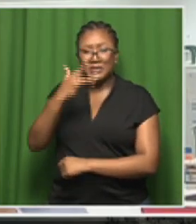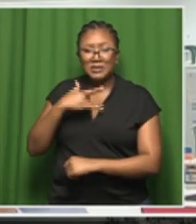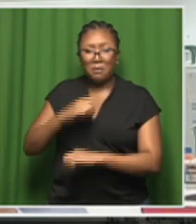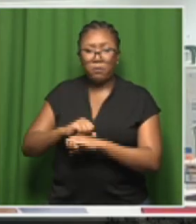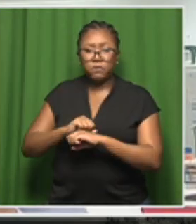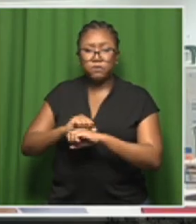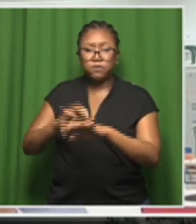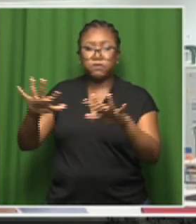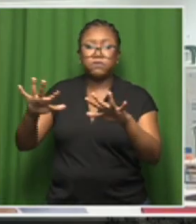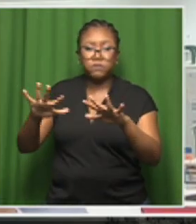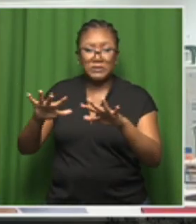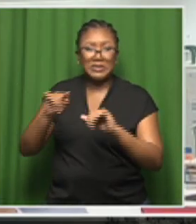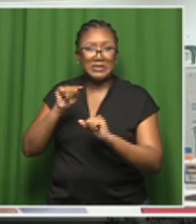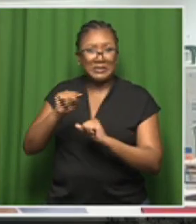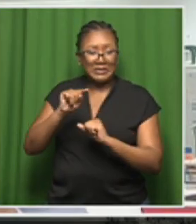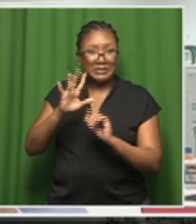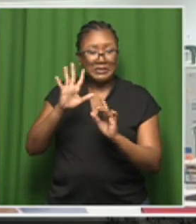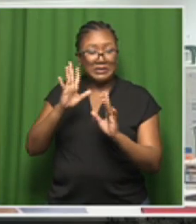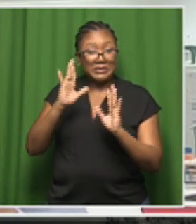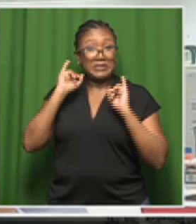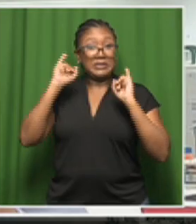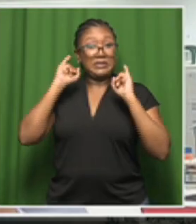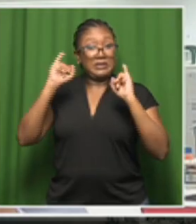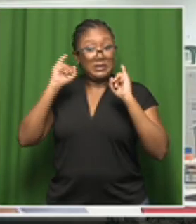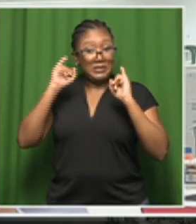about the situation in South Africa?